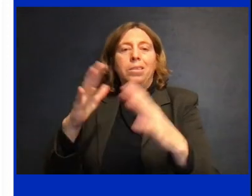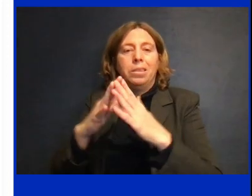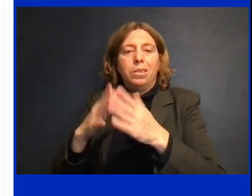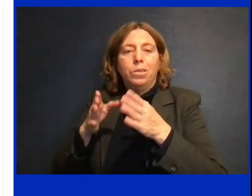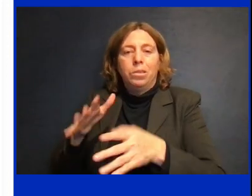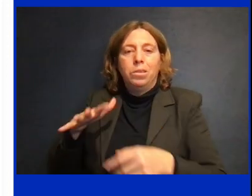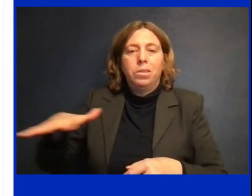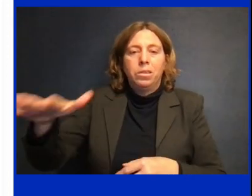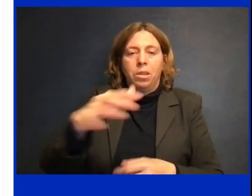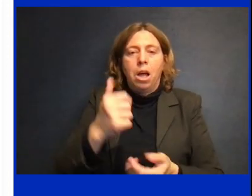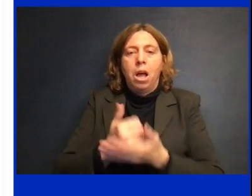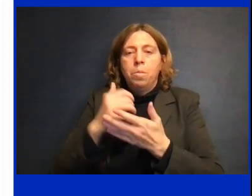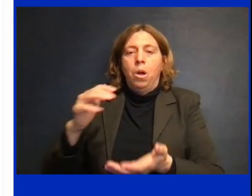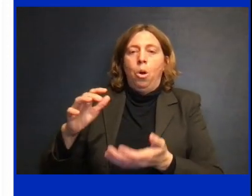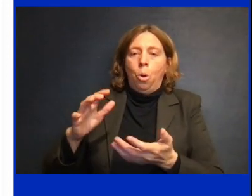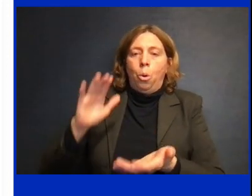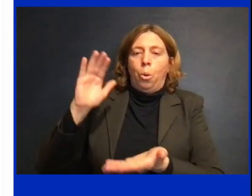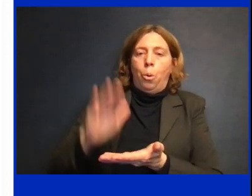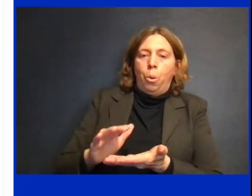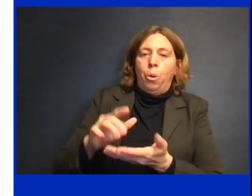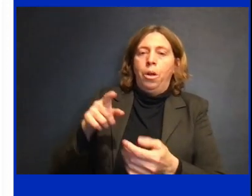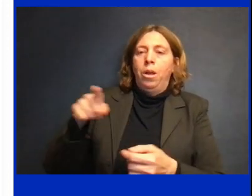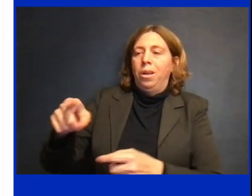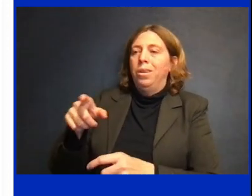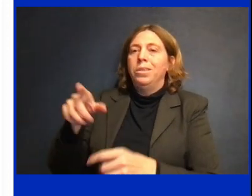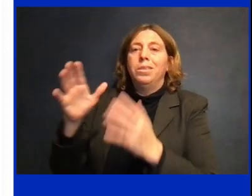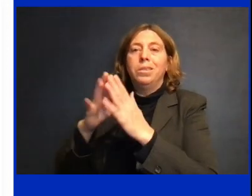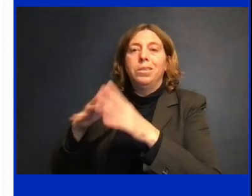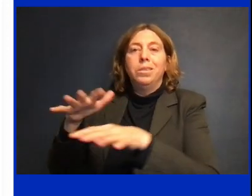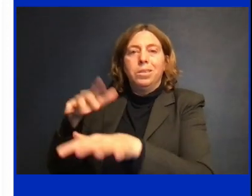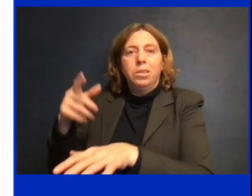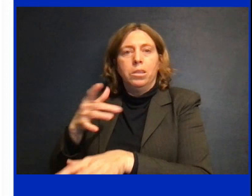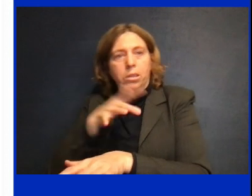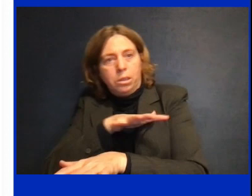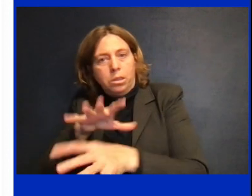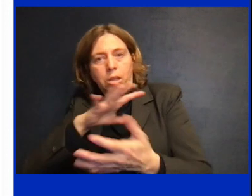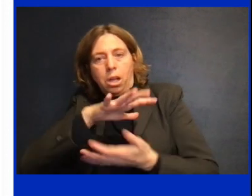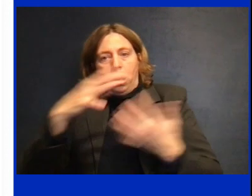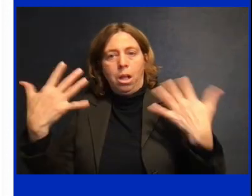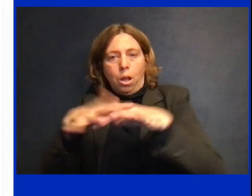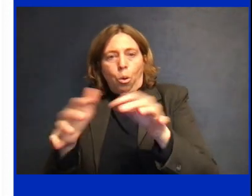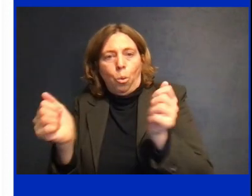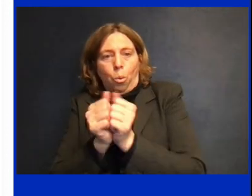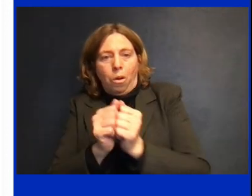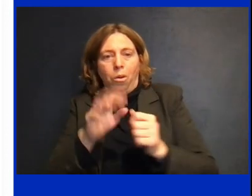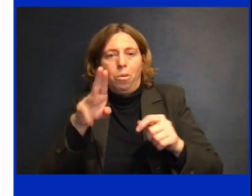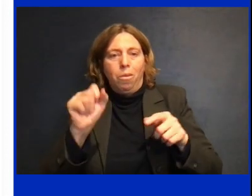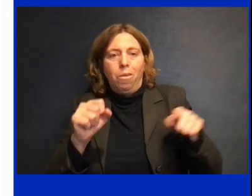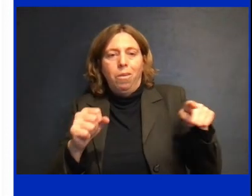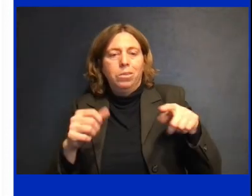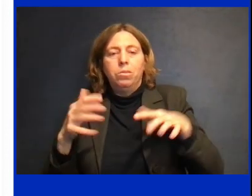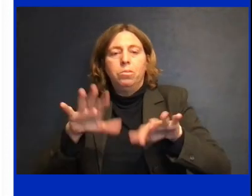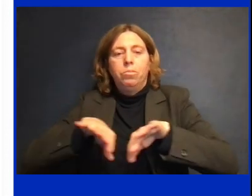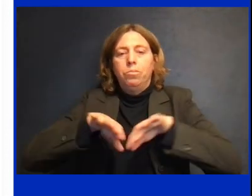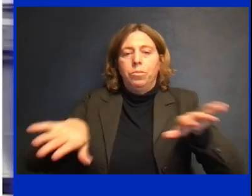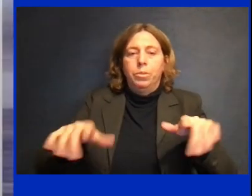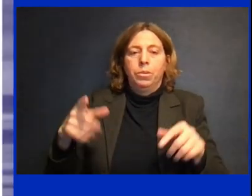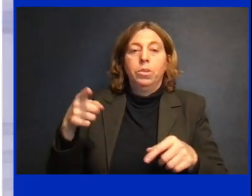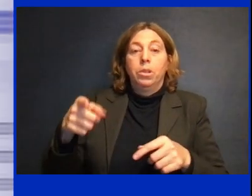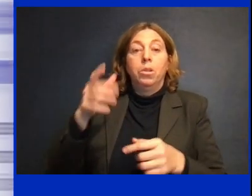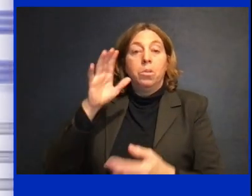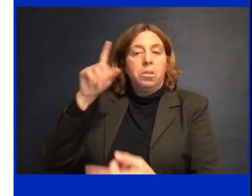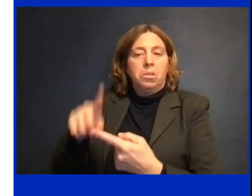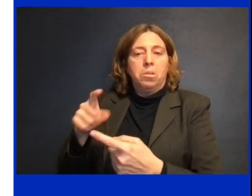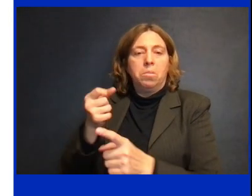help offset the natural growth of local traffic that is currently impacted due to curbside and bus terminal